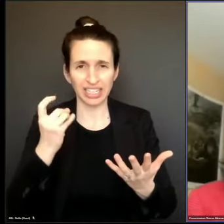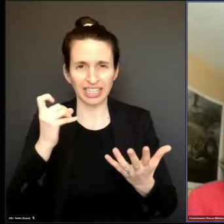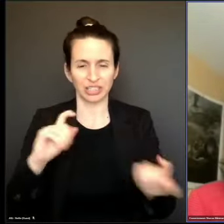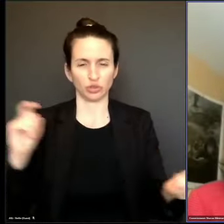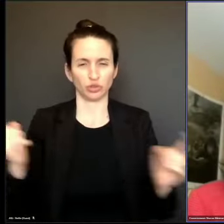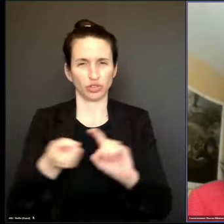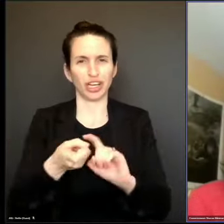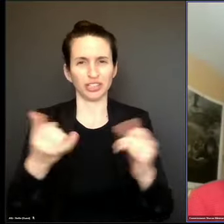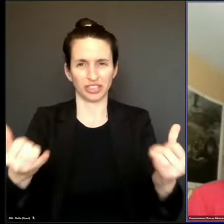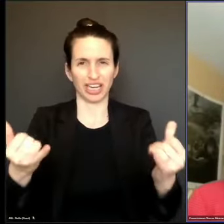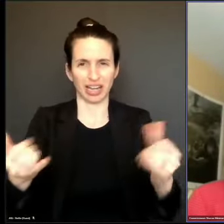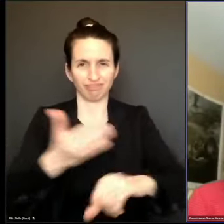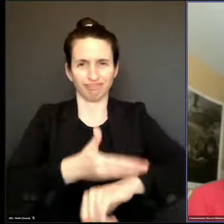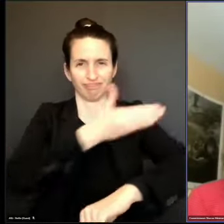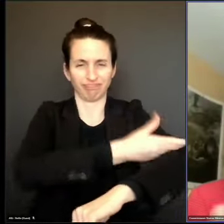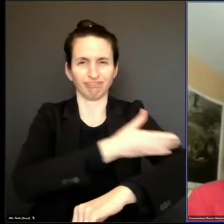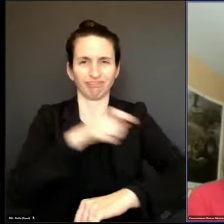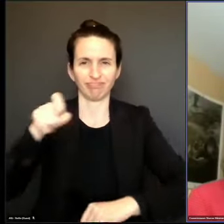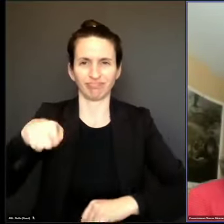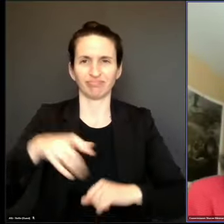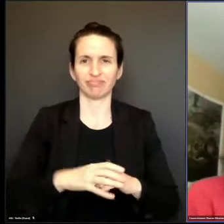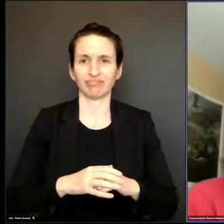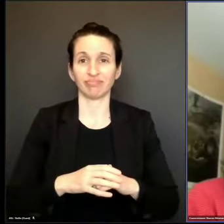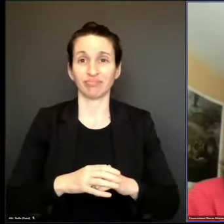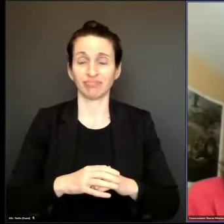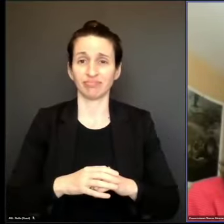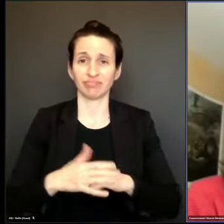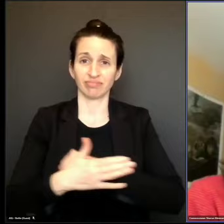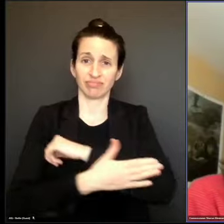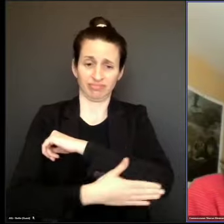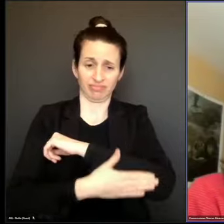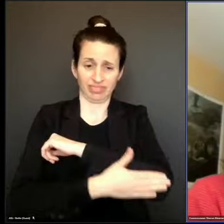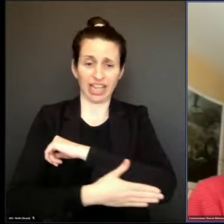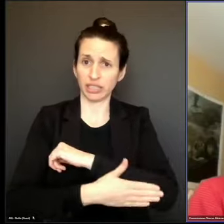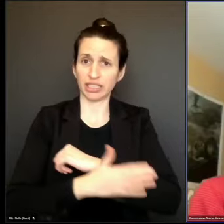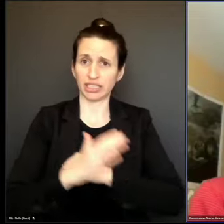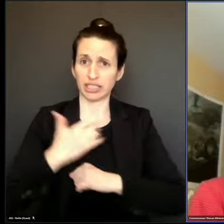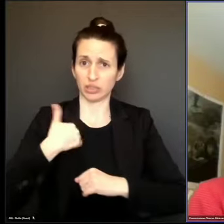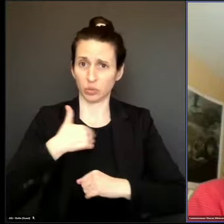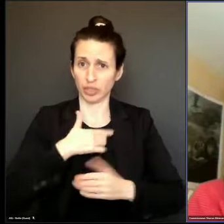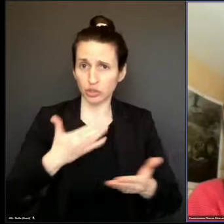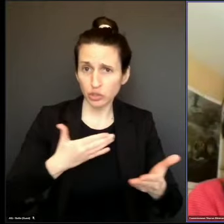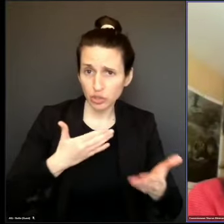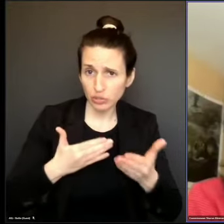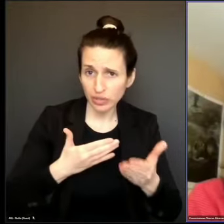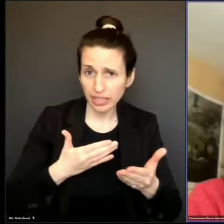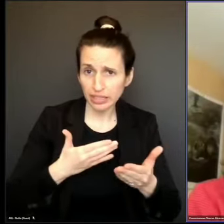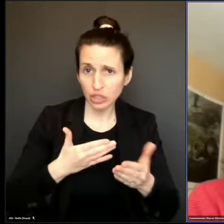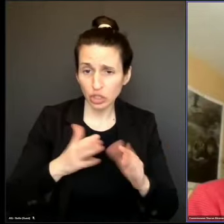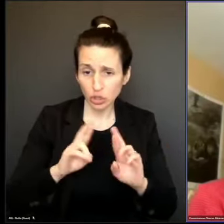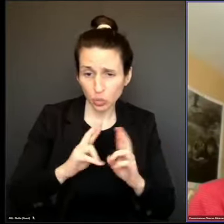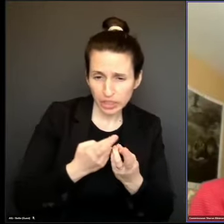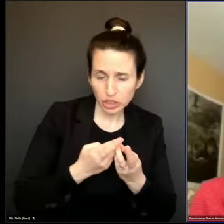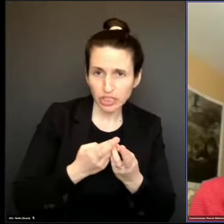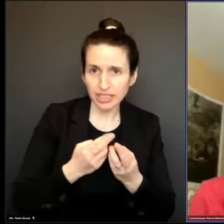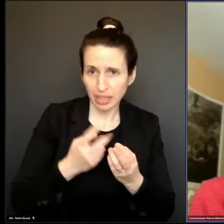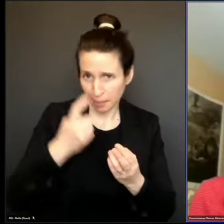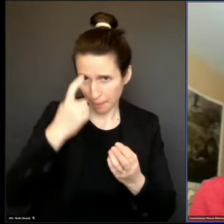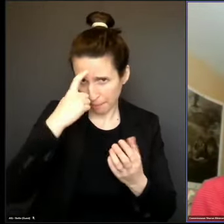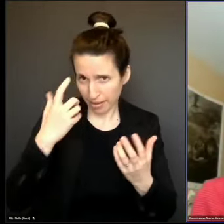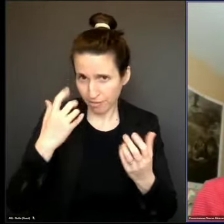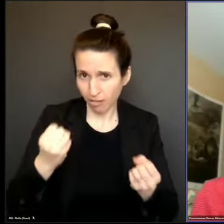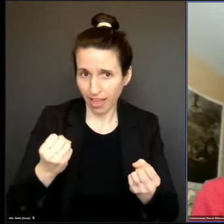Our counties serve, as you know, as our region's local mental health authorities. We're your partners on the front